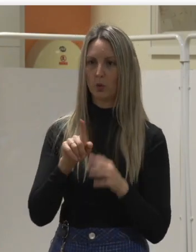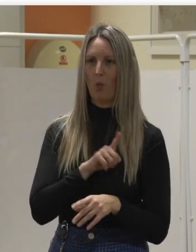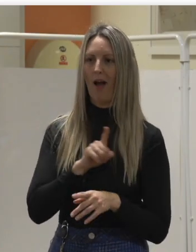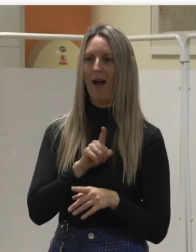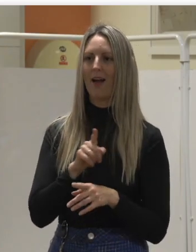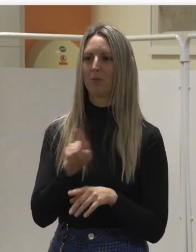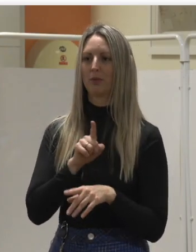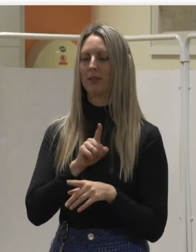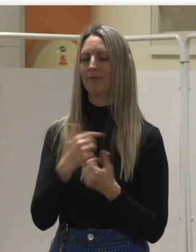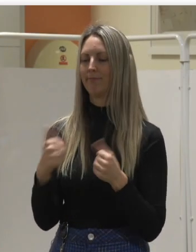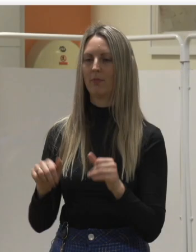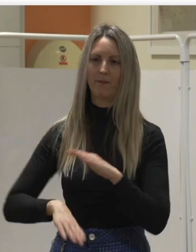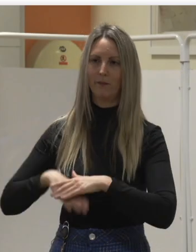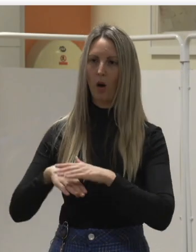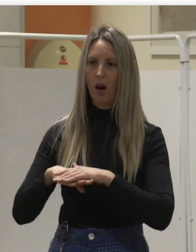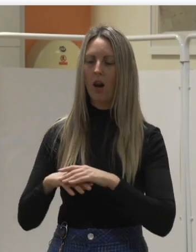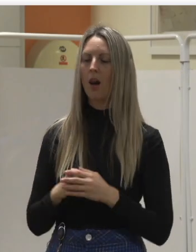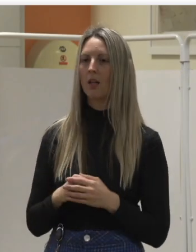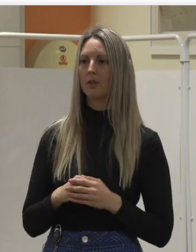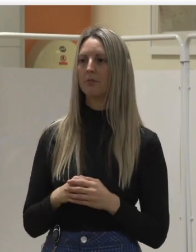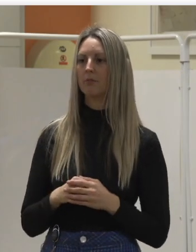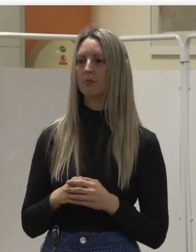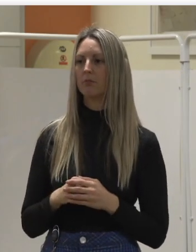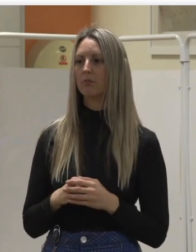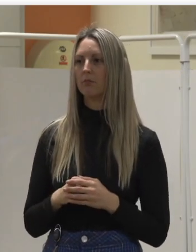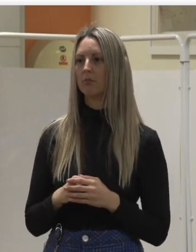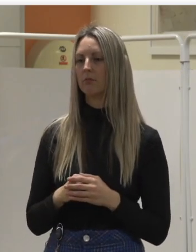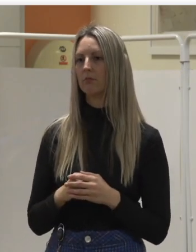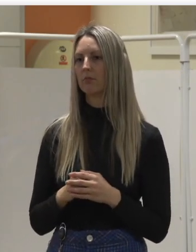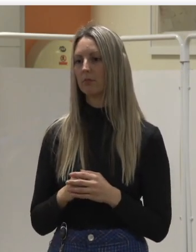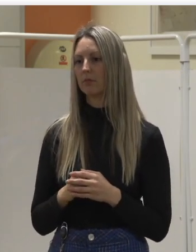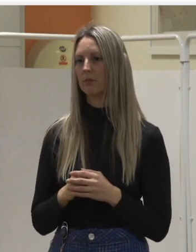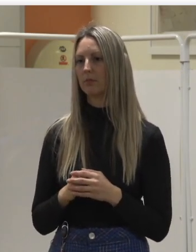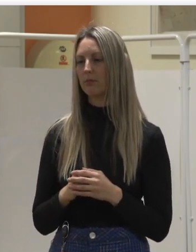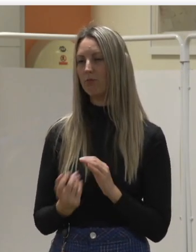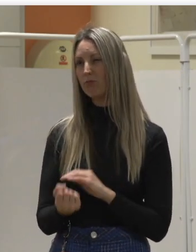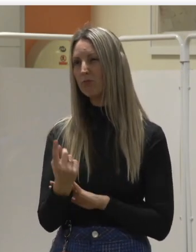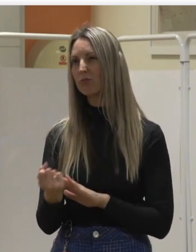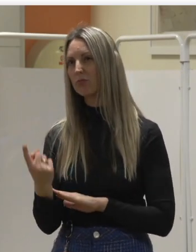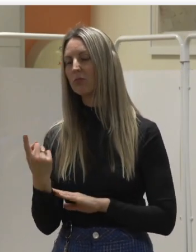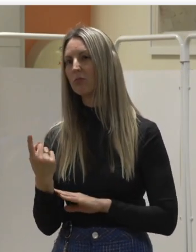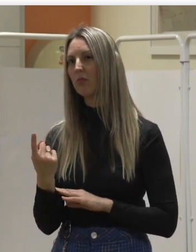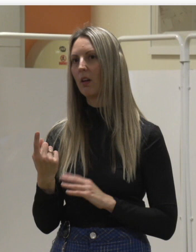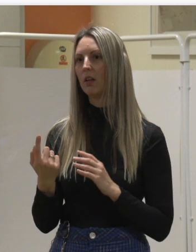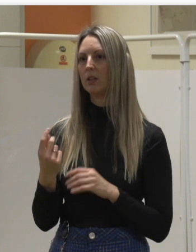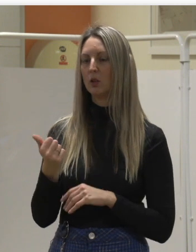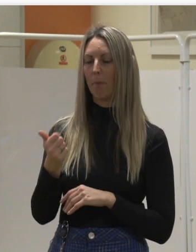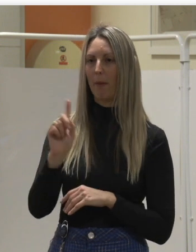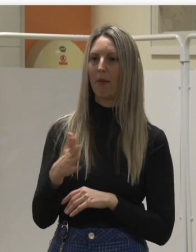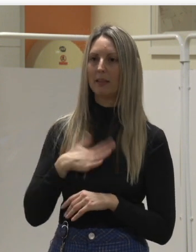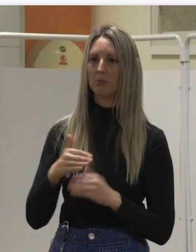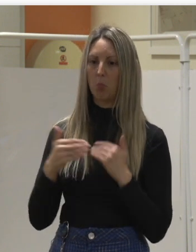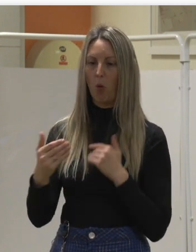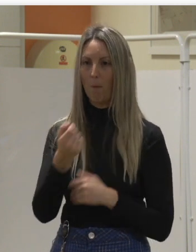same strategy of reducing it. Occasionally, we do see people who may need different medication to get